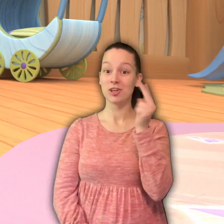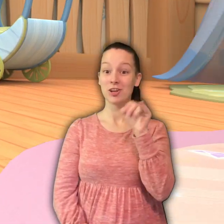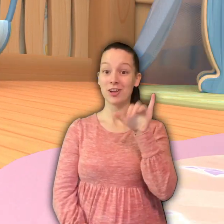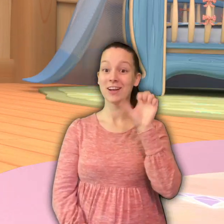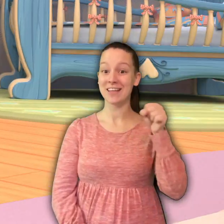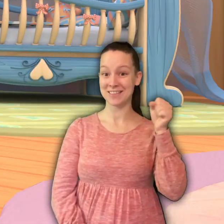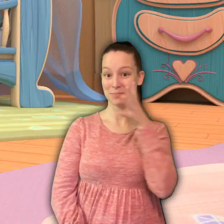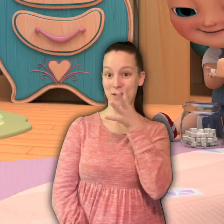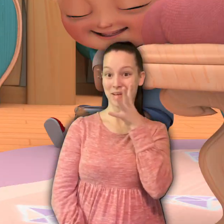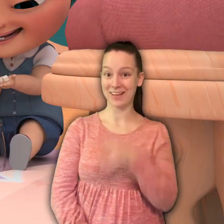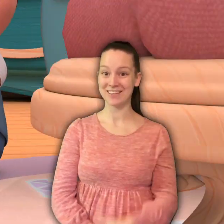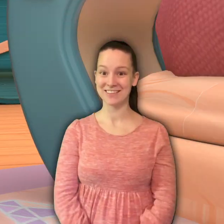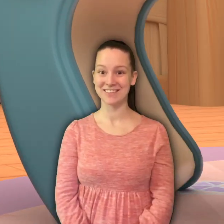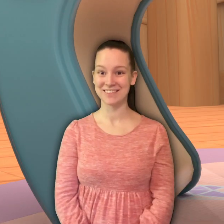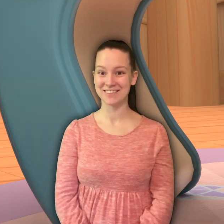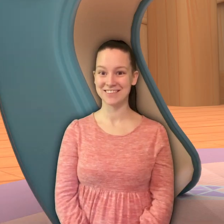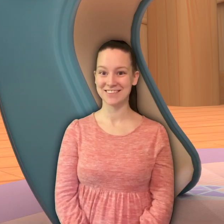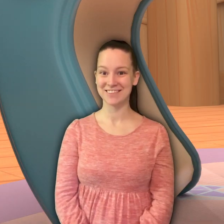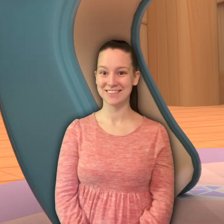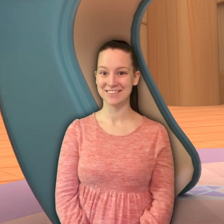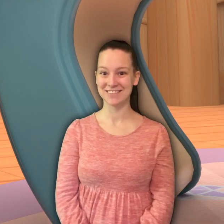Johnny, Johnny, Yes, Mama!